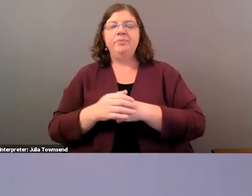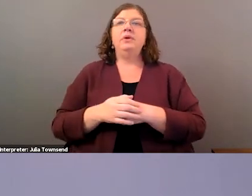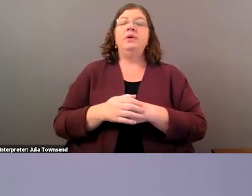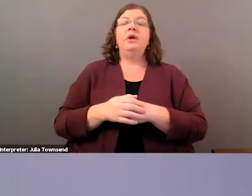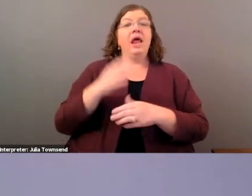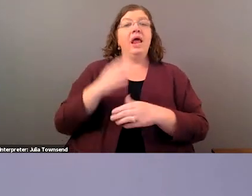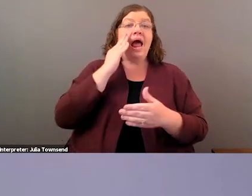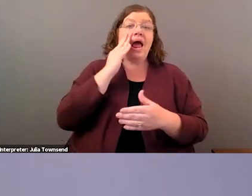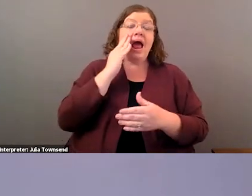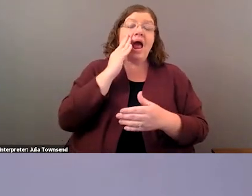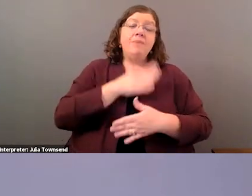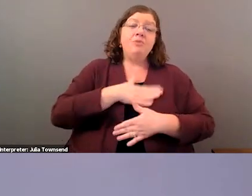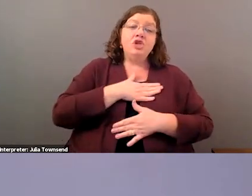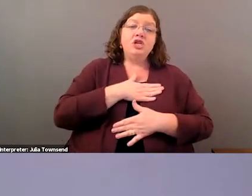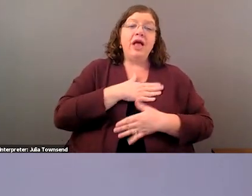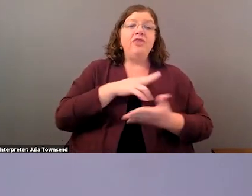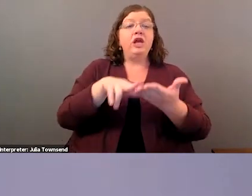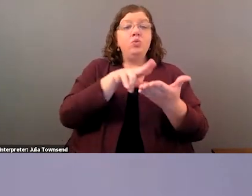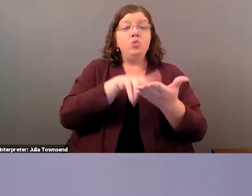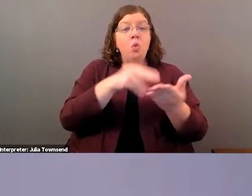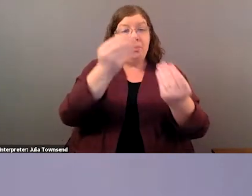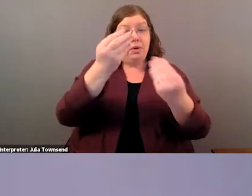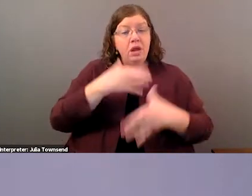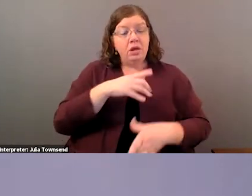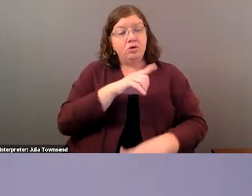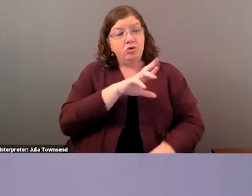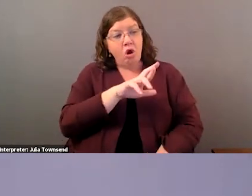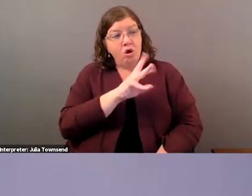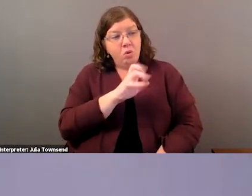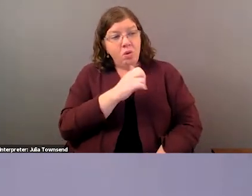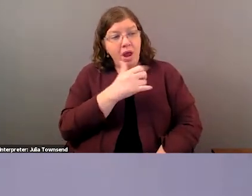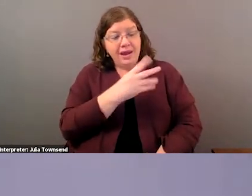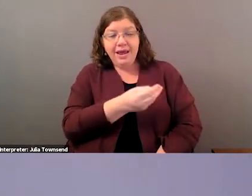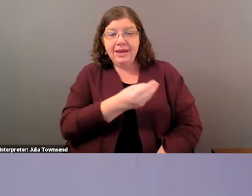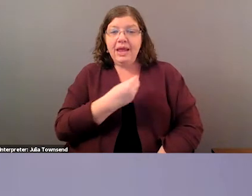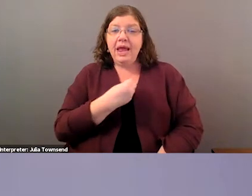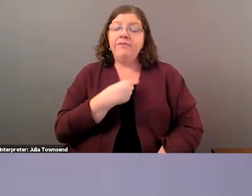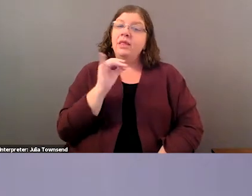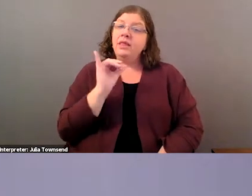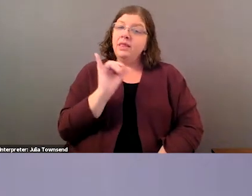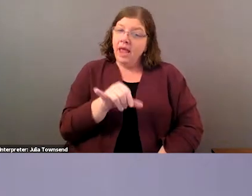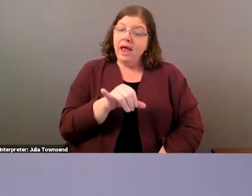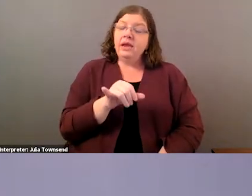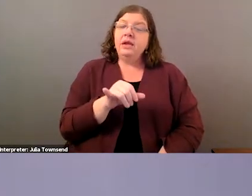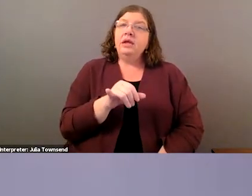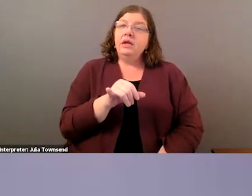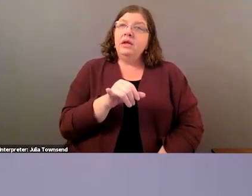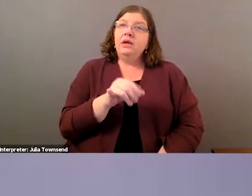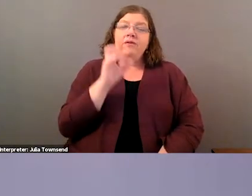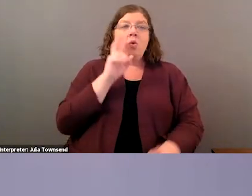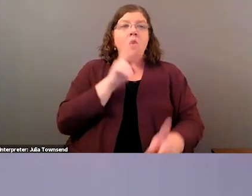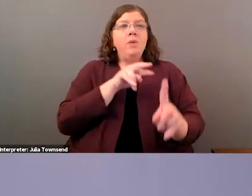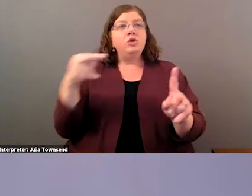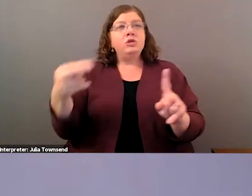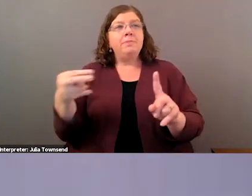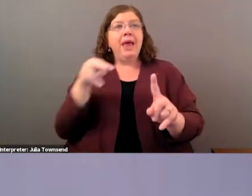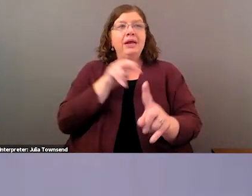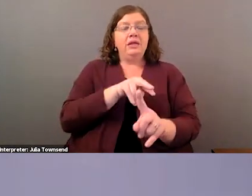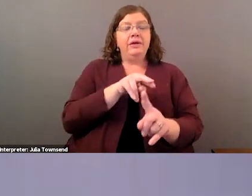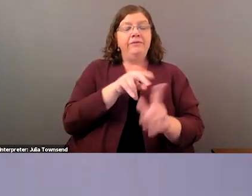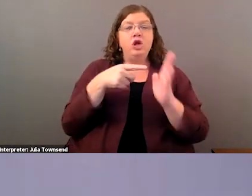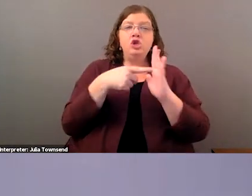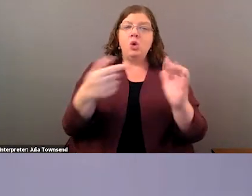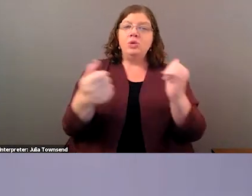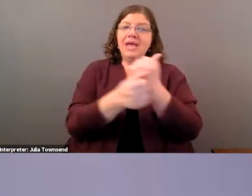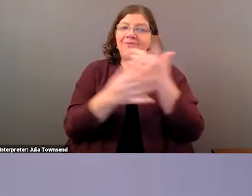enrollment data, Dr. Wagenet, because I think it totally just for perspective, it reflects everything that's going